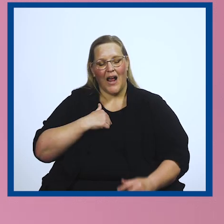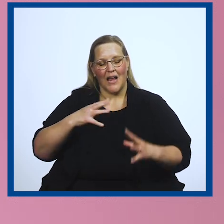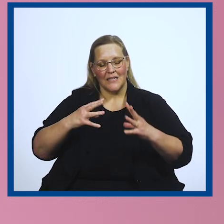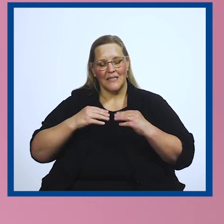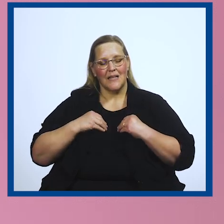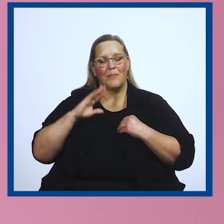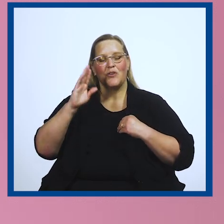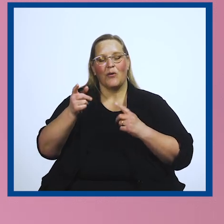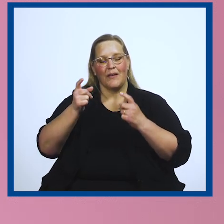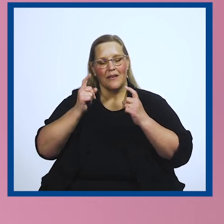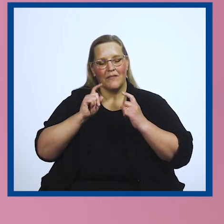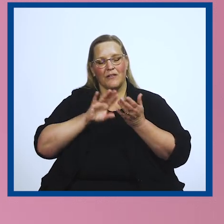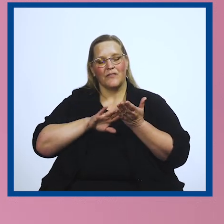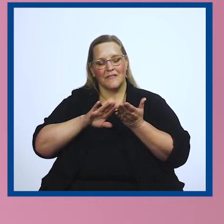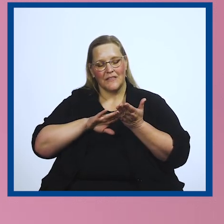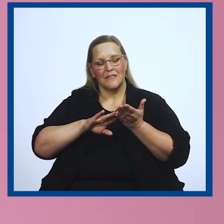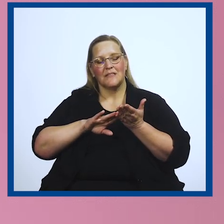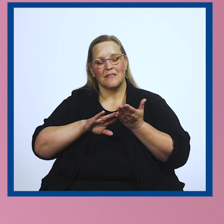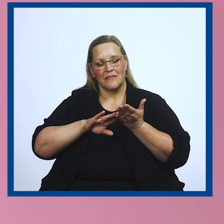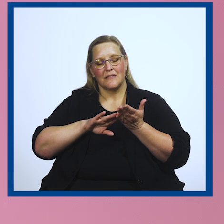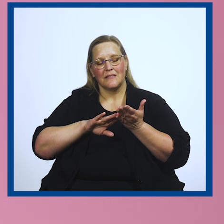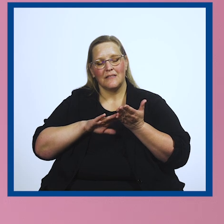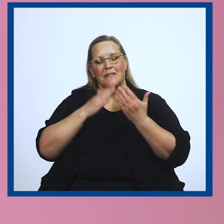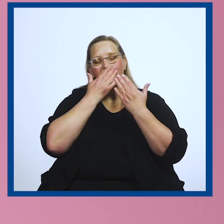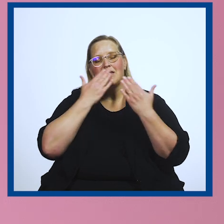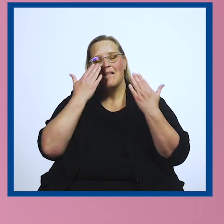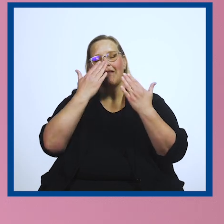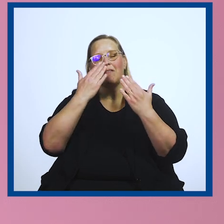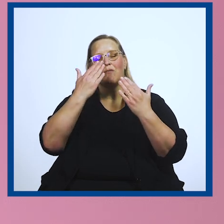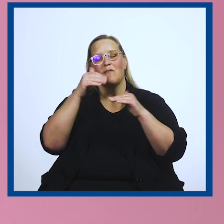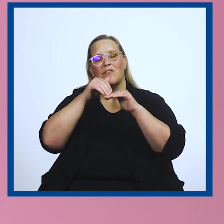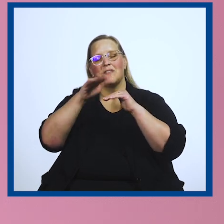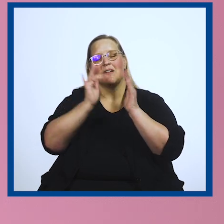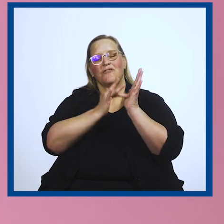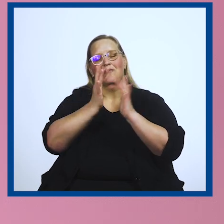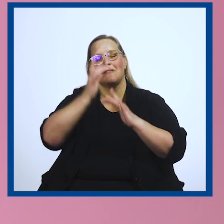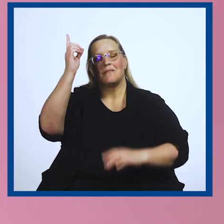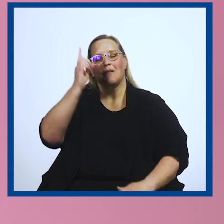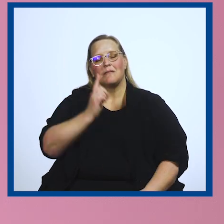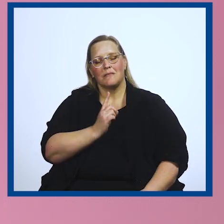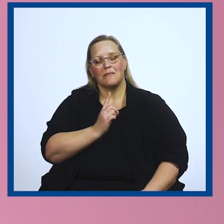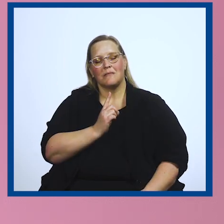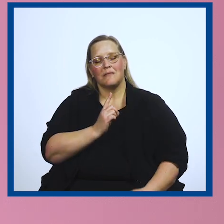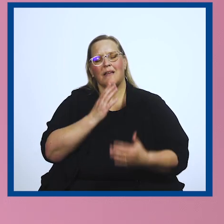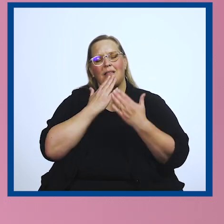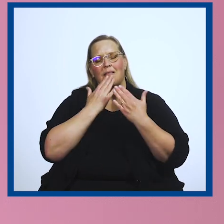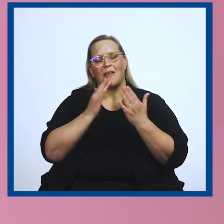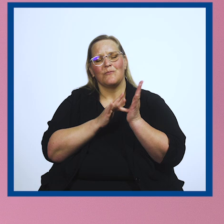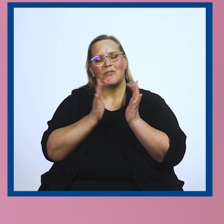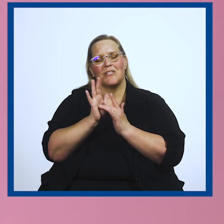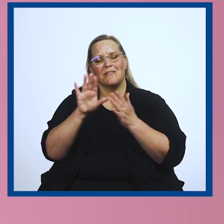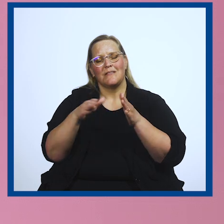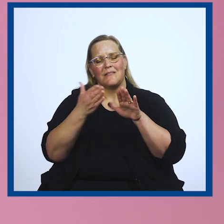accept your gift of forgiveness. Thank you for sending Jesus. Thank you that he died